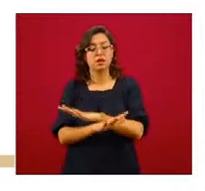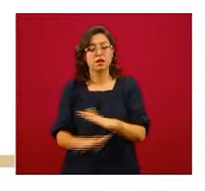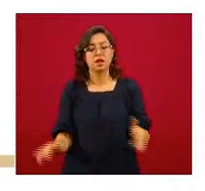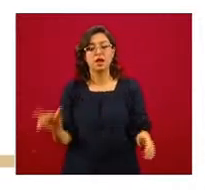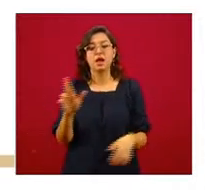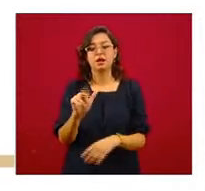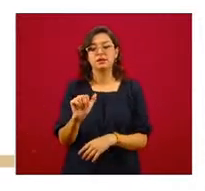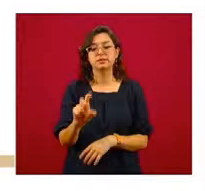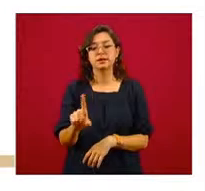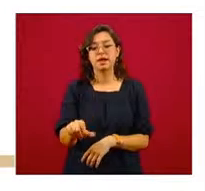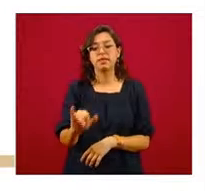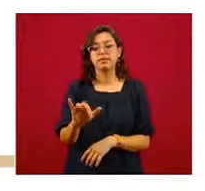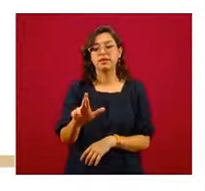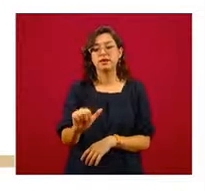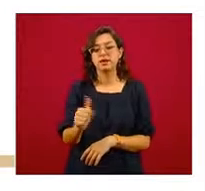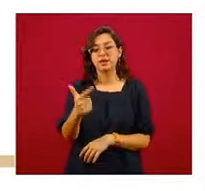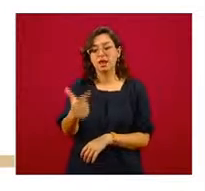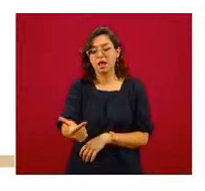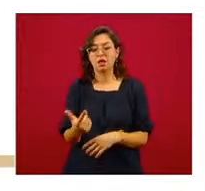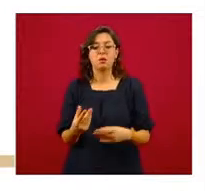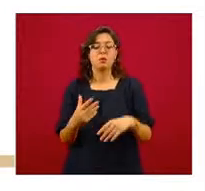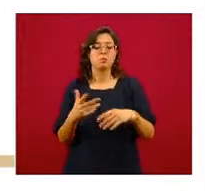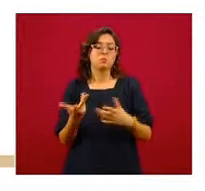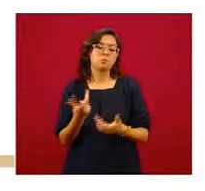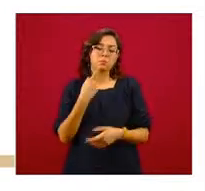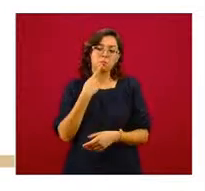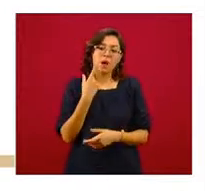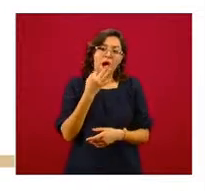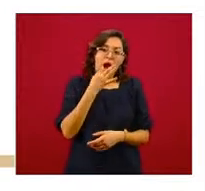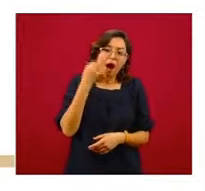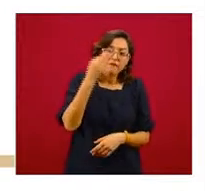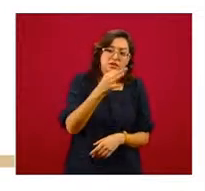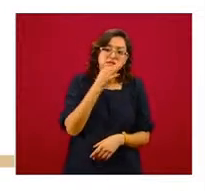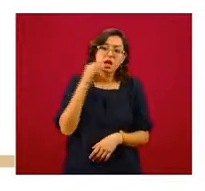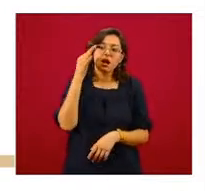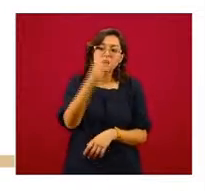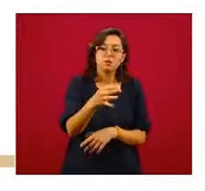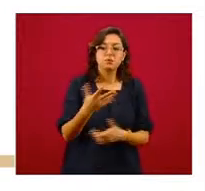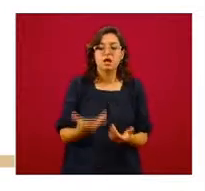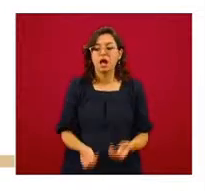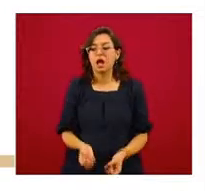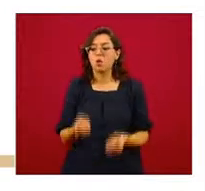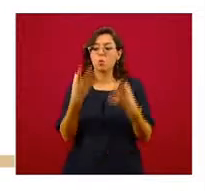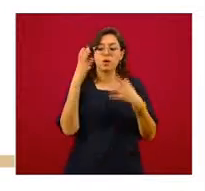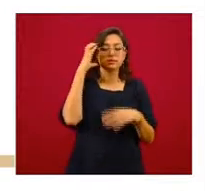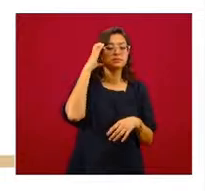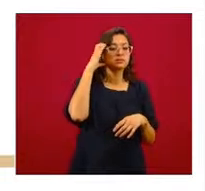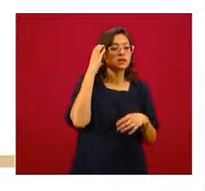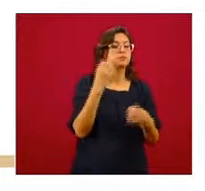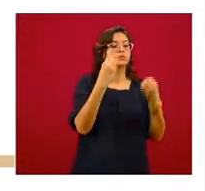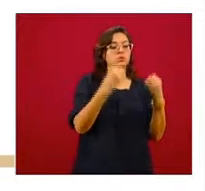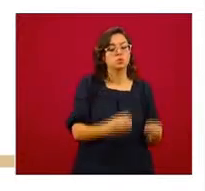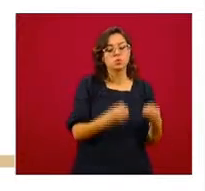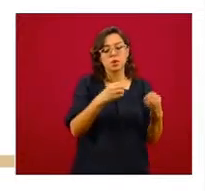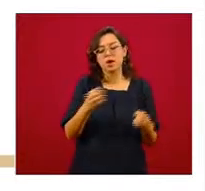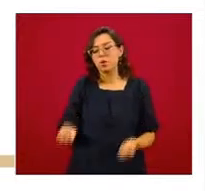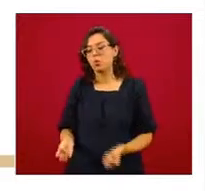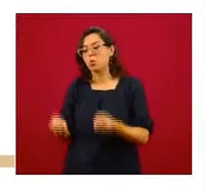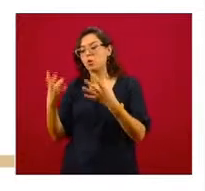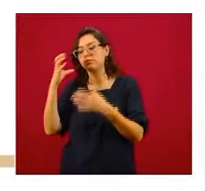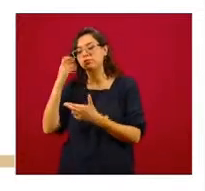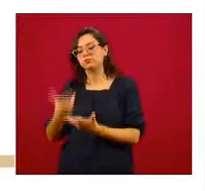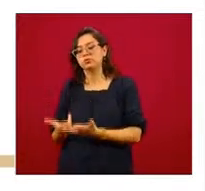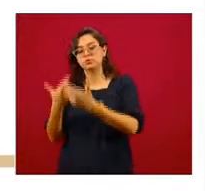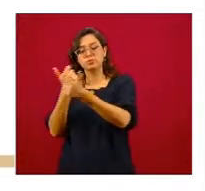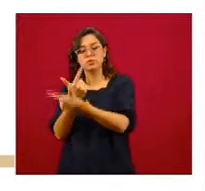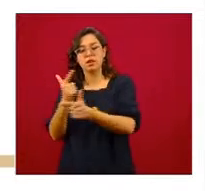part of the network and part of the system that report the number of beds available, the number